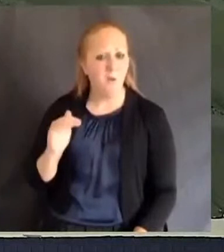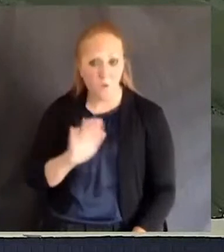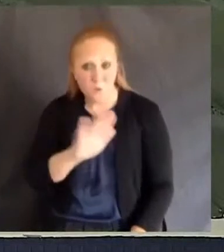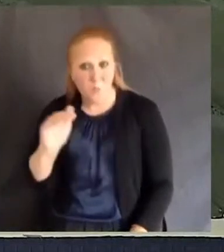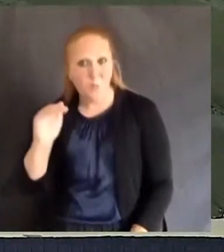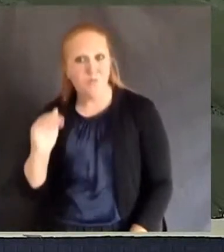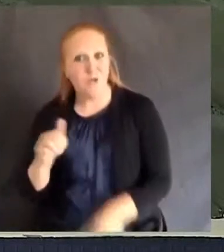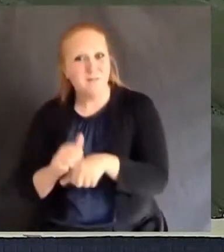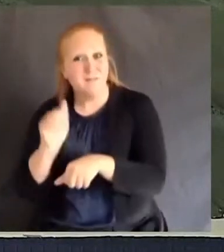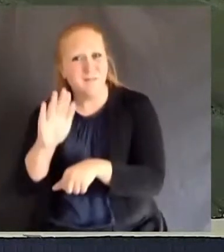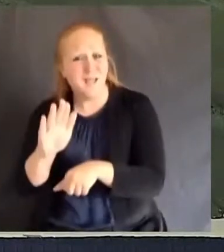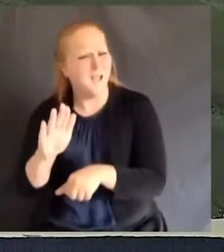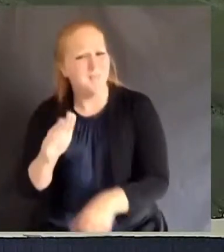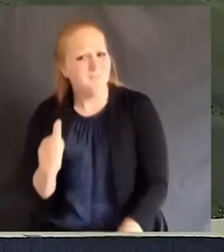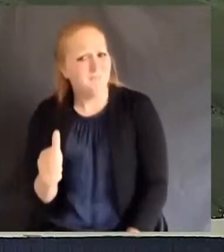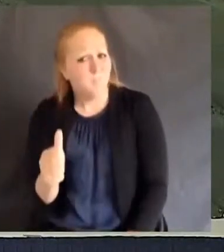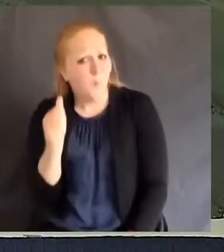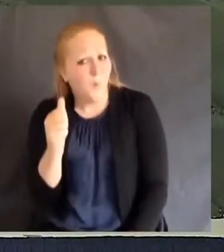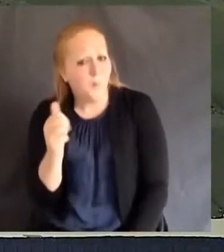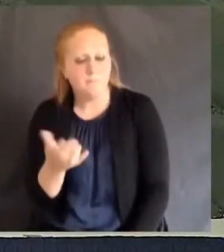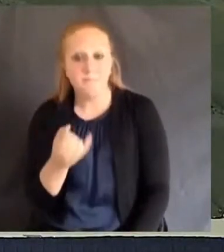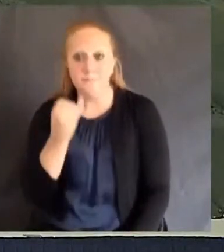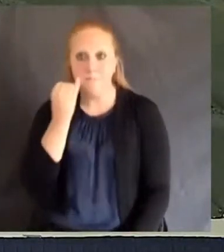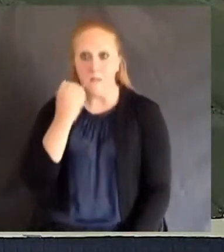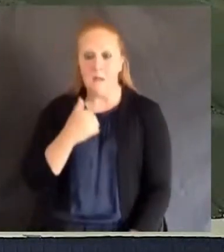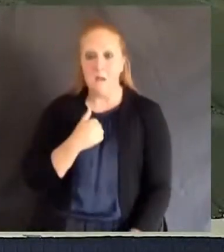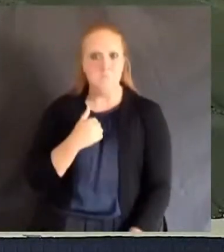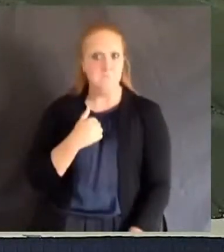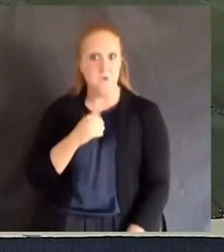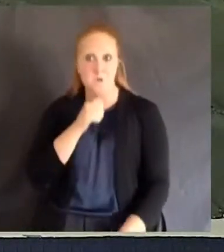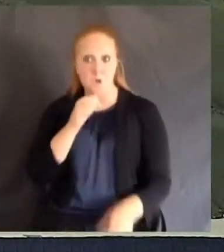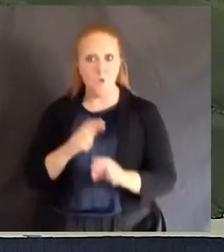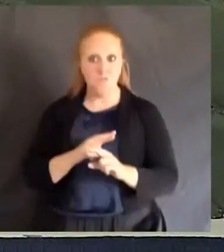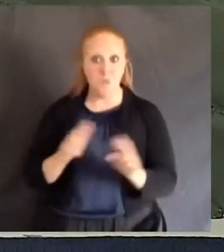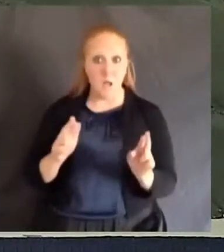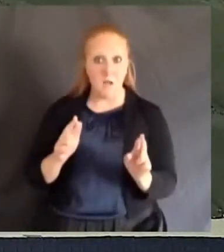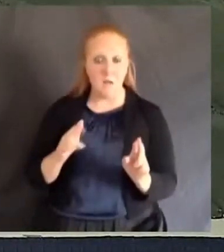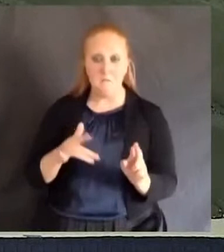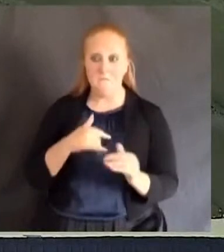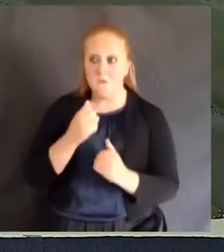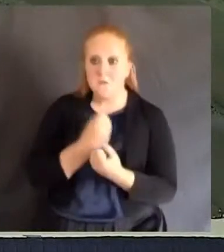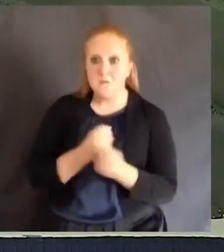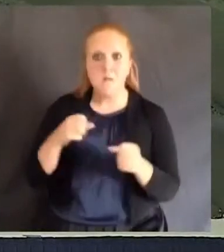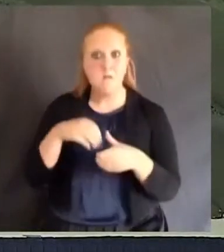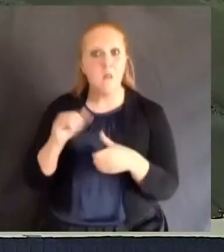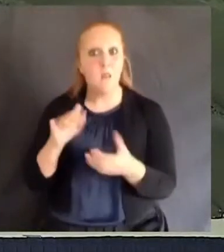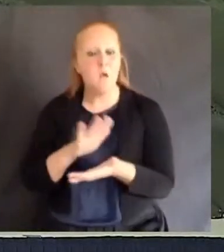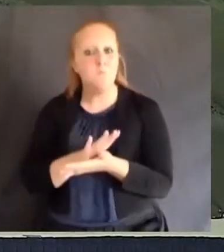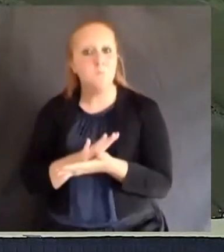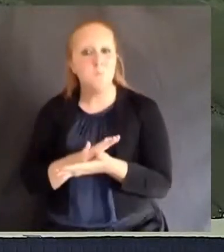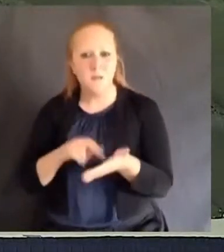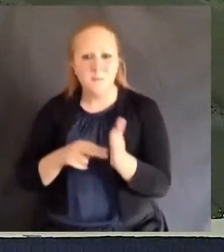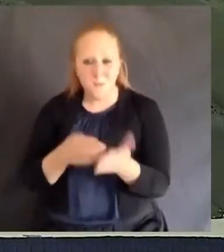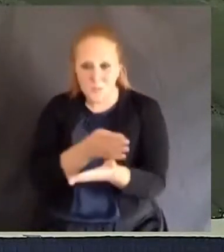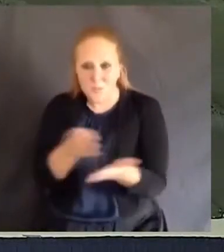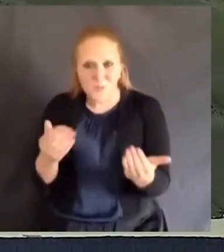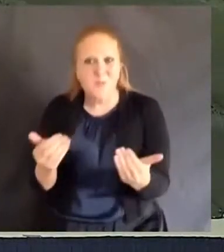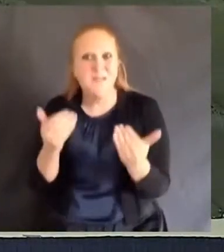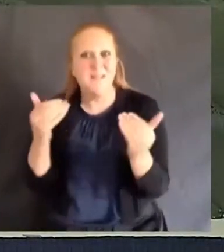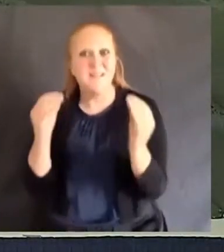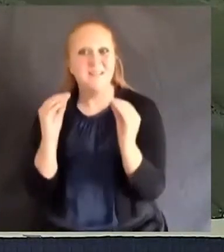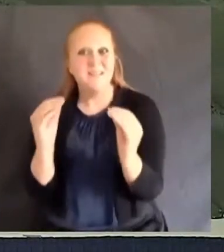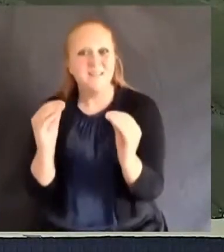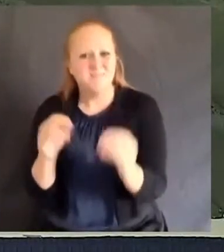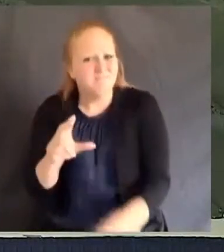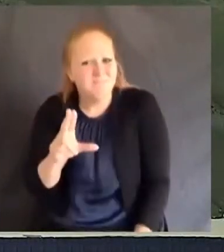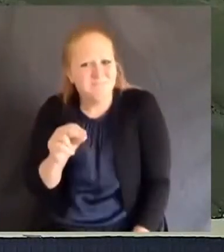that school, I wouldn't ask anyone else to be a school teacher in that school. It's that simple. When we